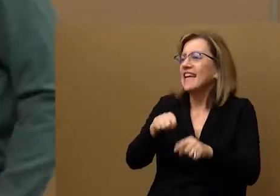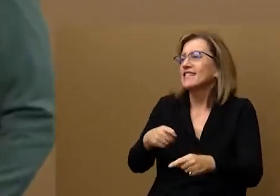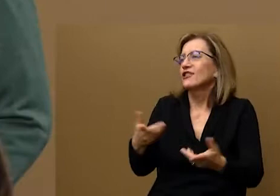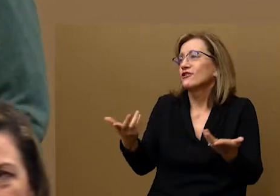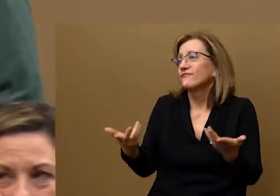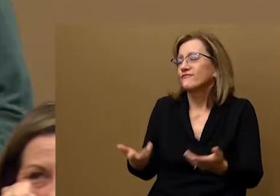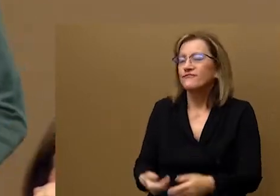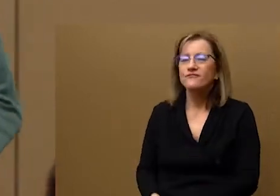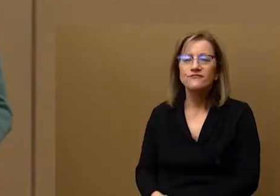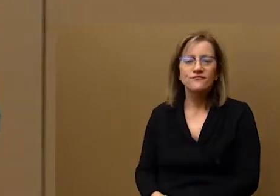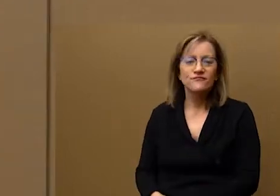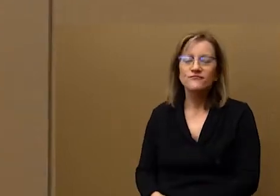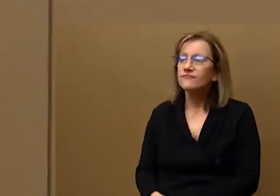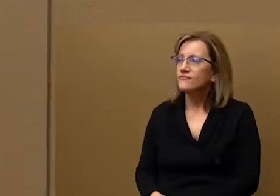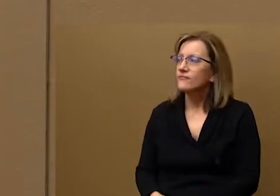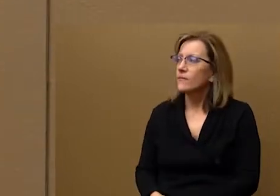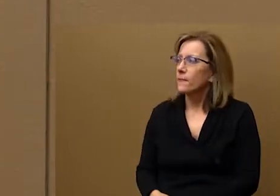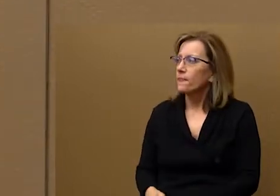next answer.